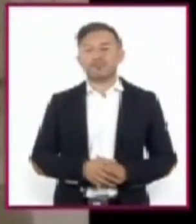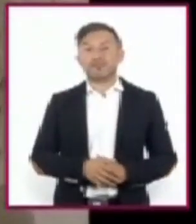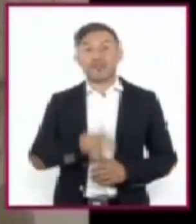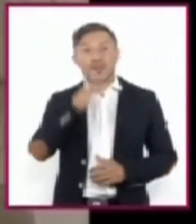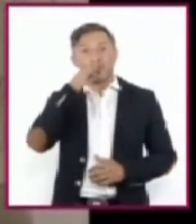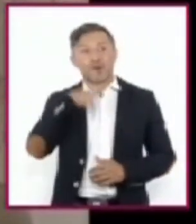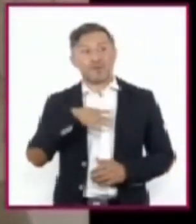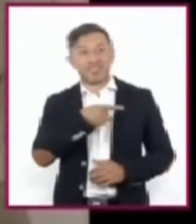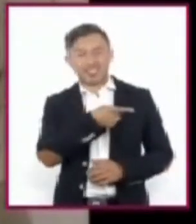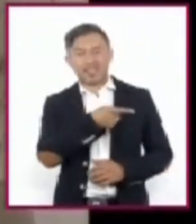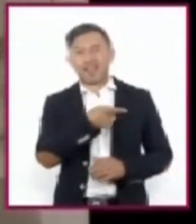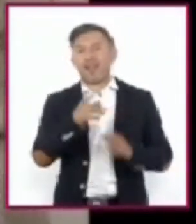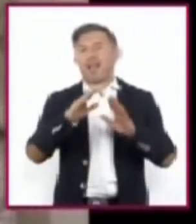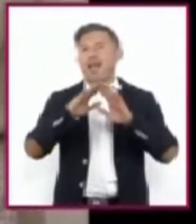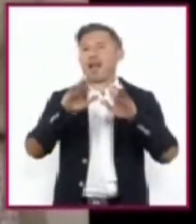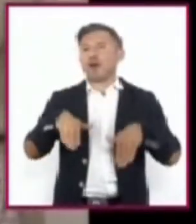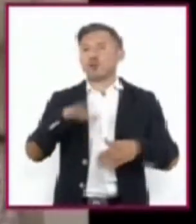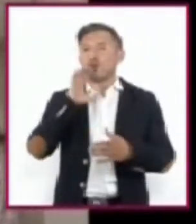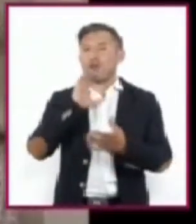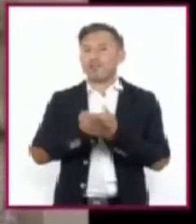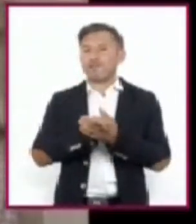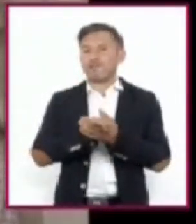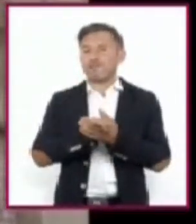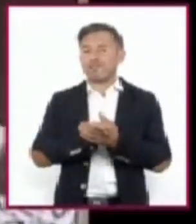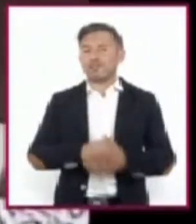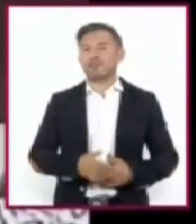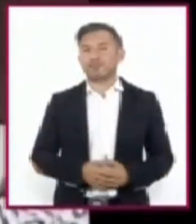She's a housewife.